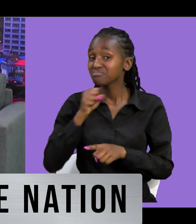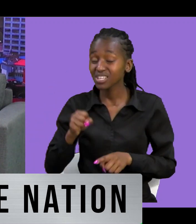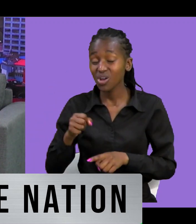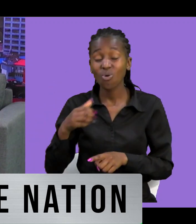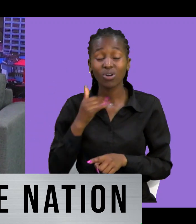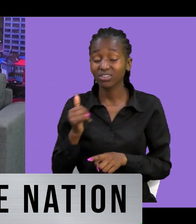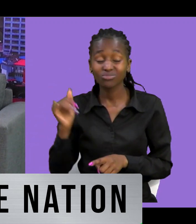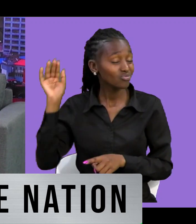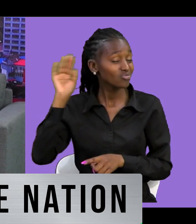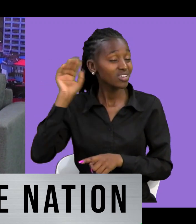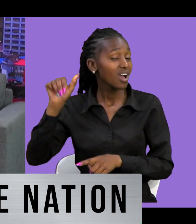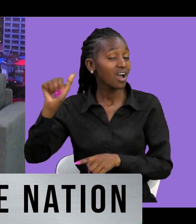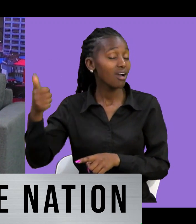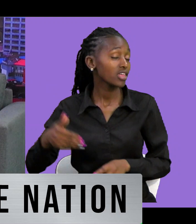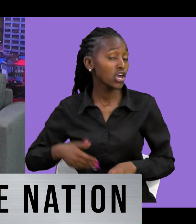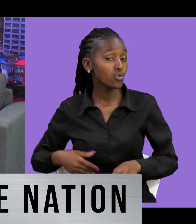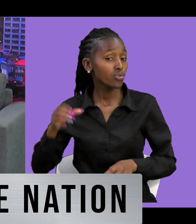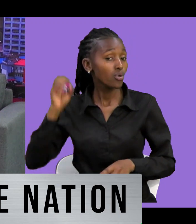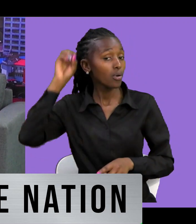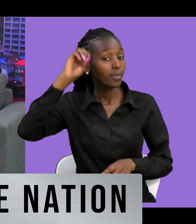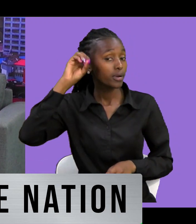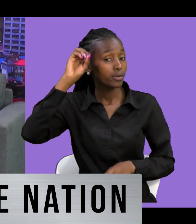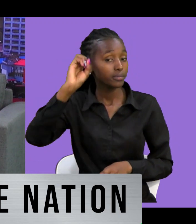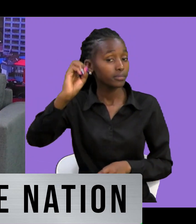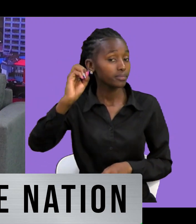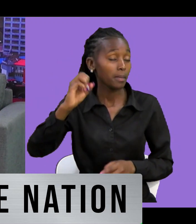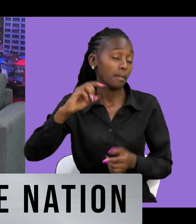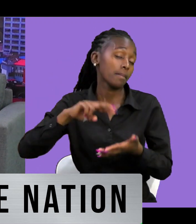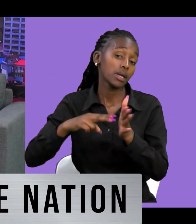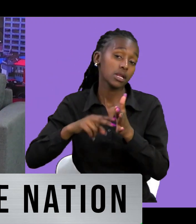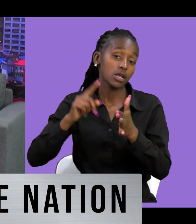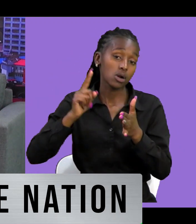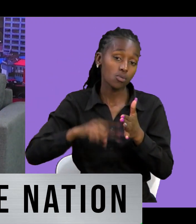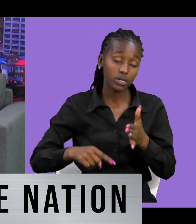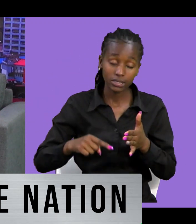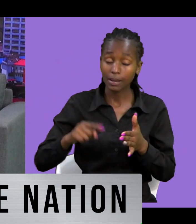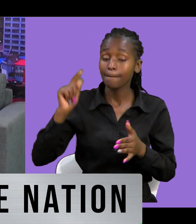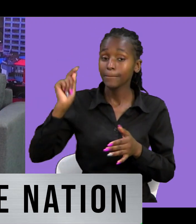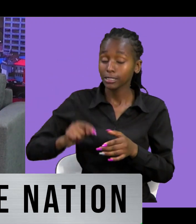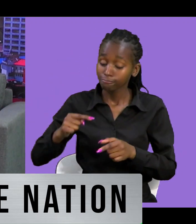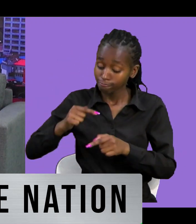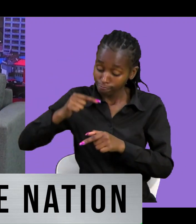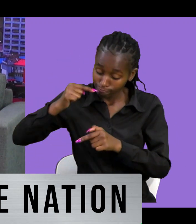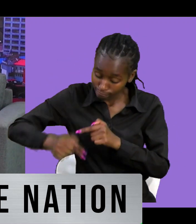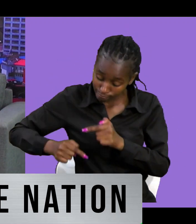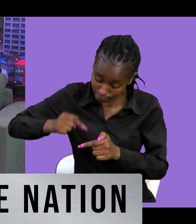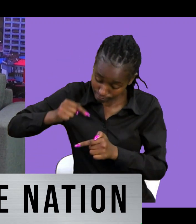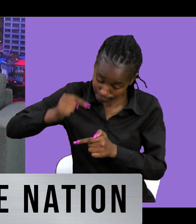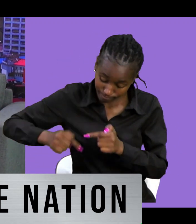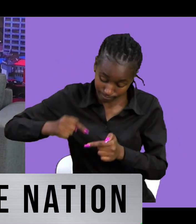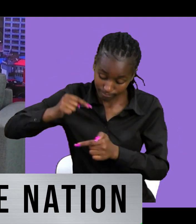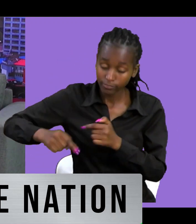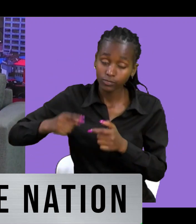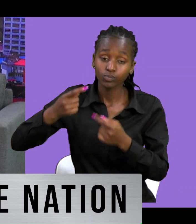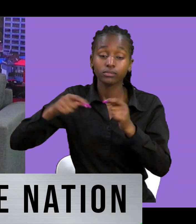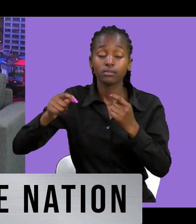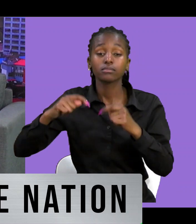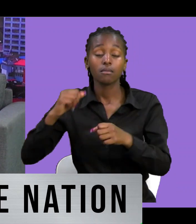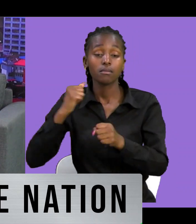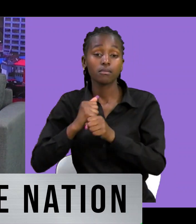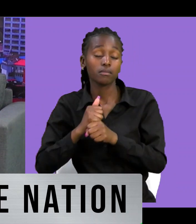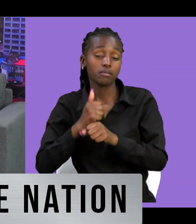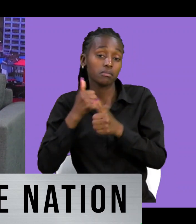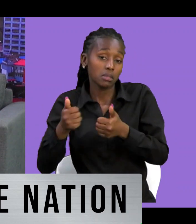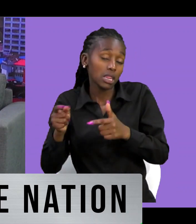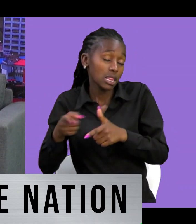challenged. Right. So at the end of the day, we just have to keep on making our remarks and just hope that one day those remarks